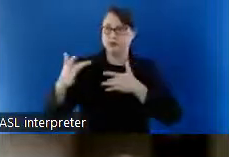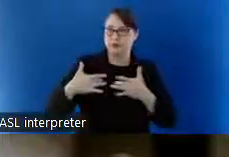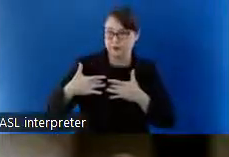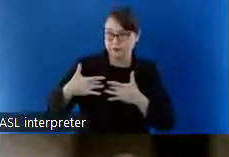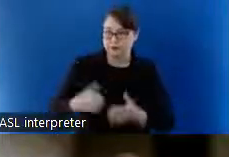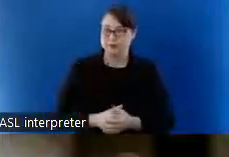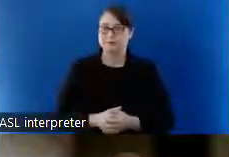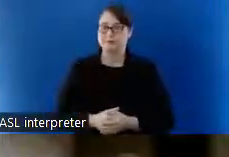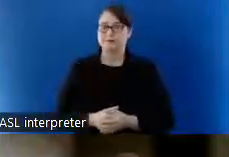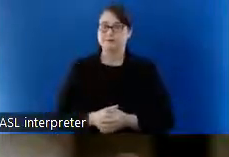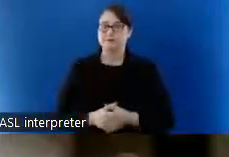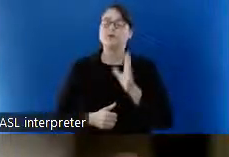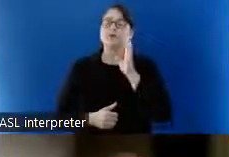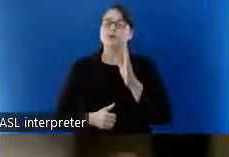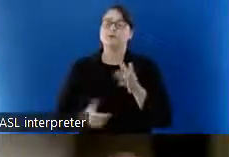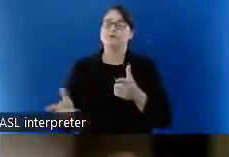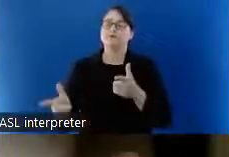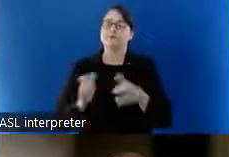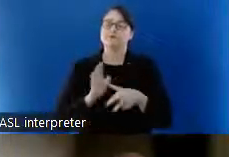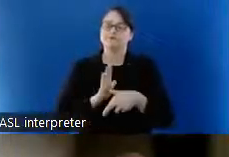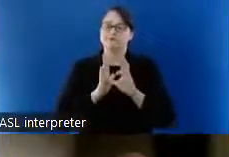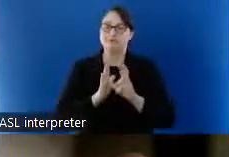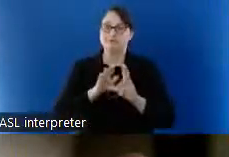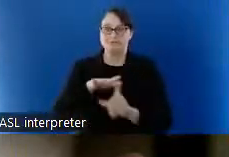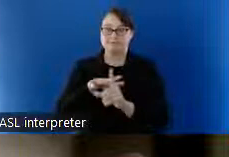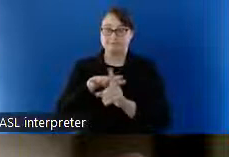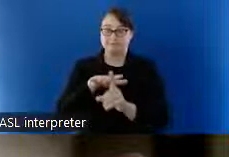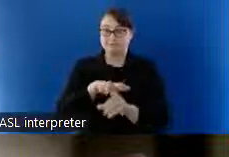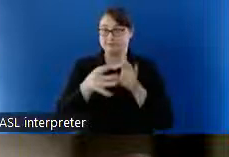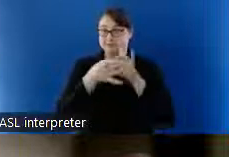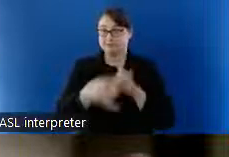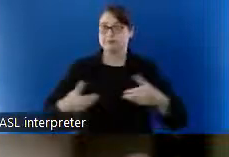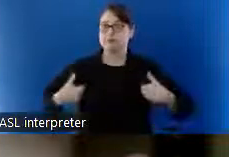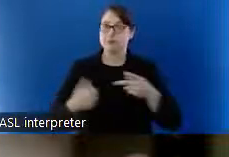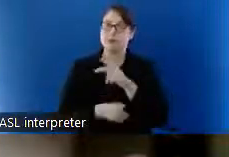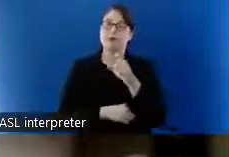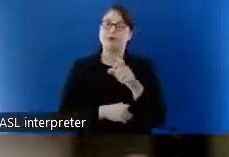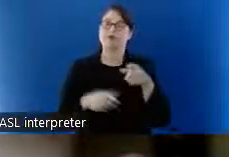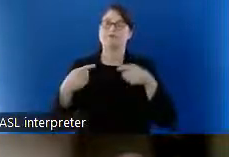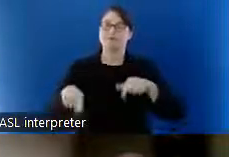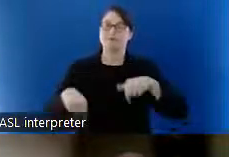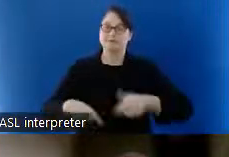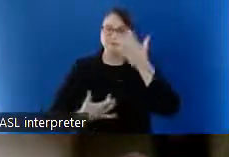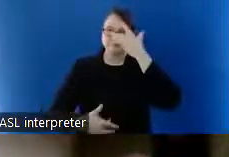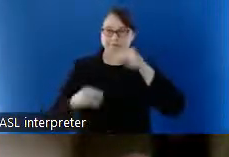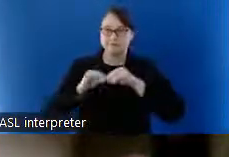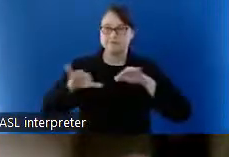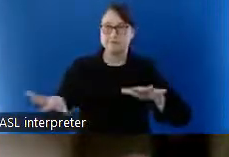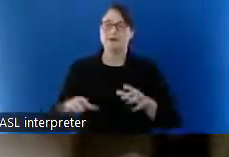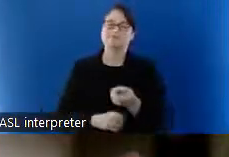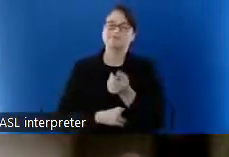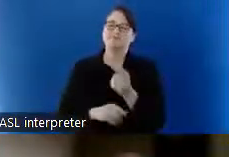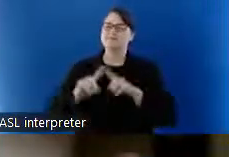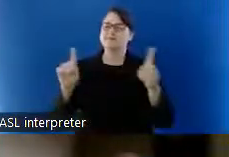I'm going to quickly review the symptoms of monkeypox during this outbreak and how they have been somewhat different from what was seen previously.